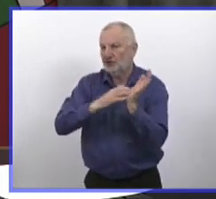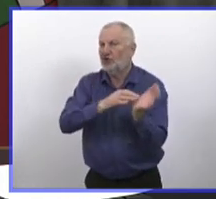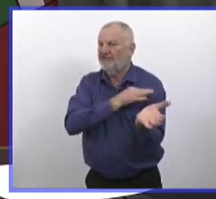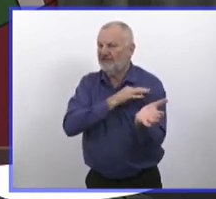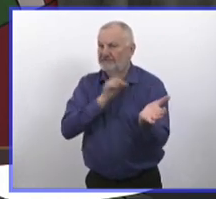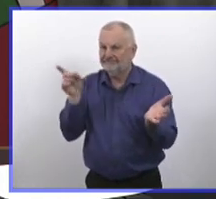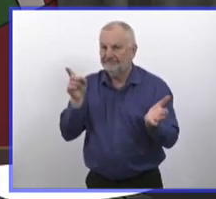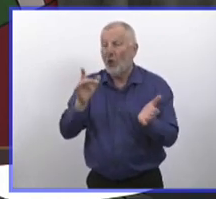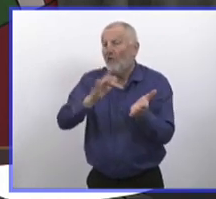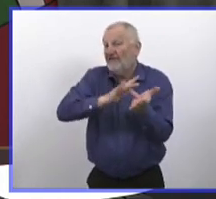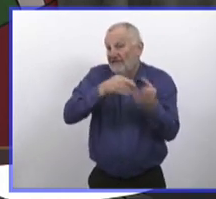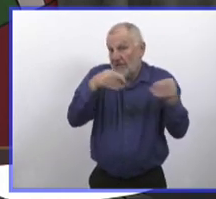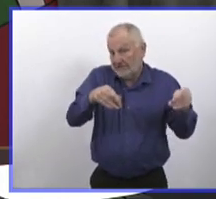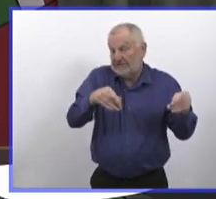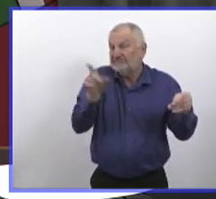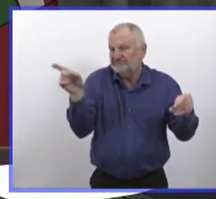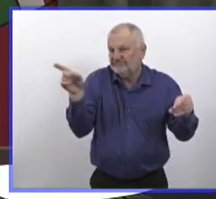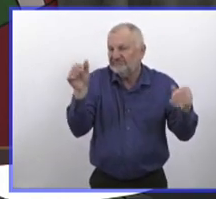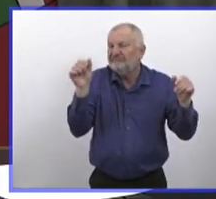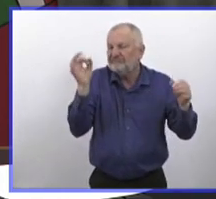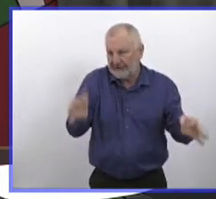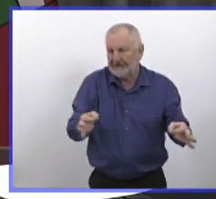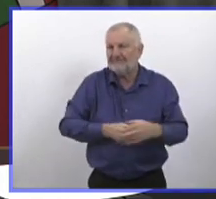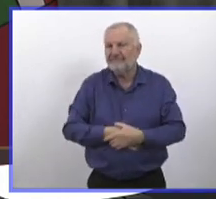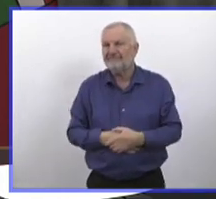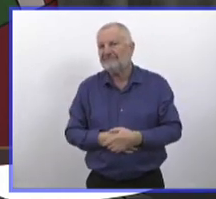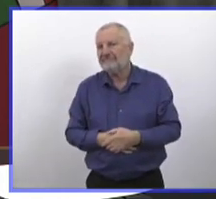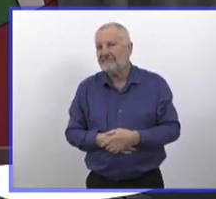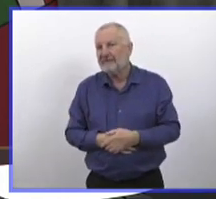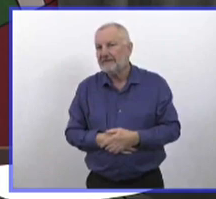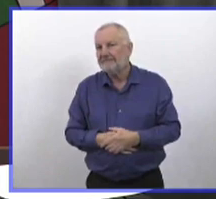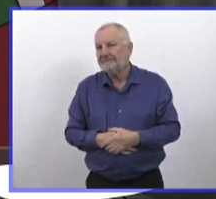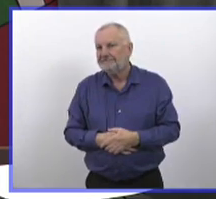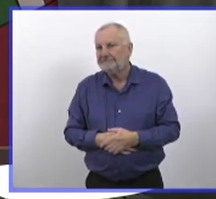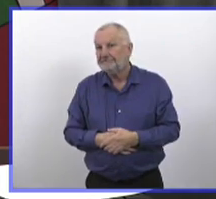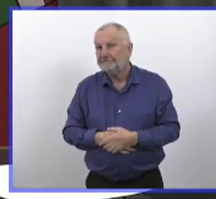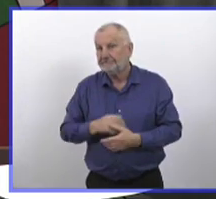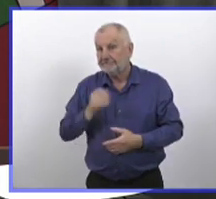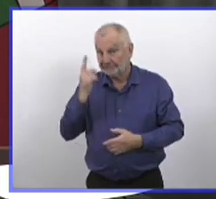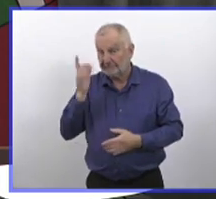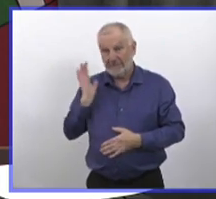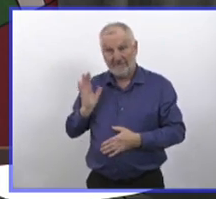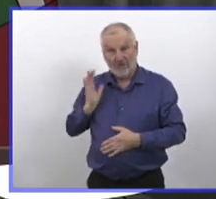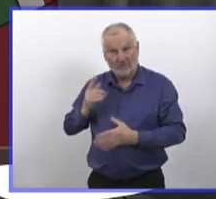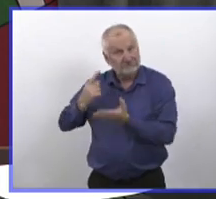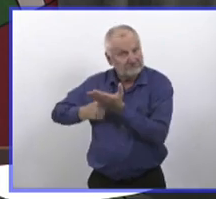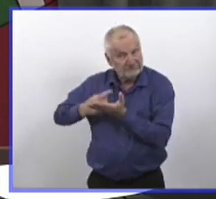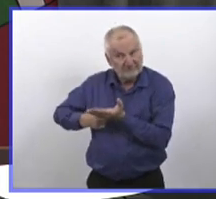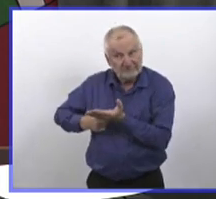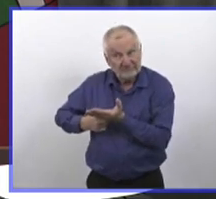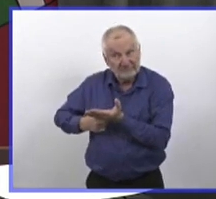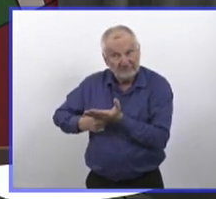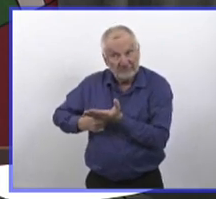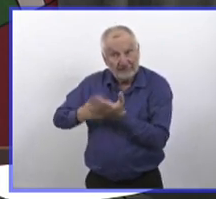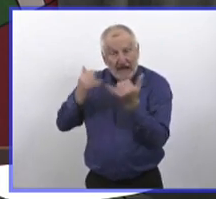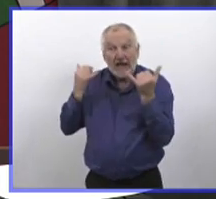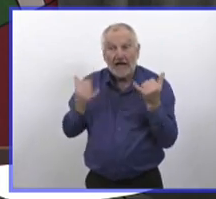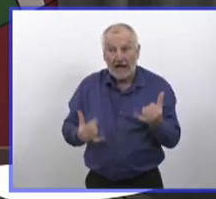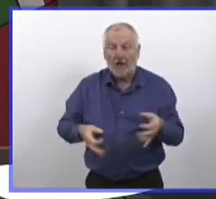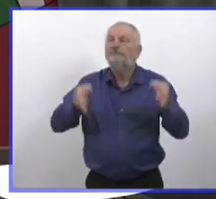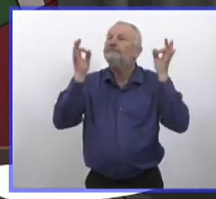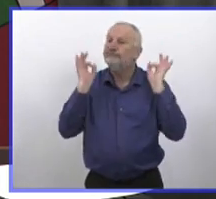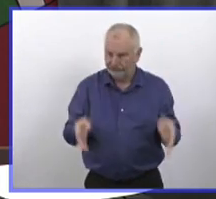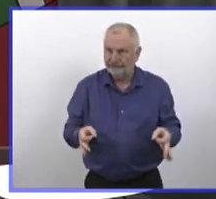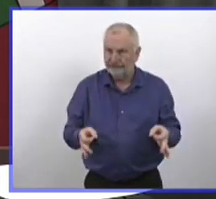the prioritization criteria are built on some of the examples that I've given in the past, but it's quite comprehensive. Nous avons créé